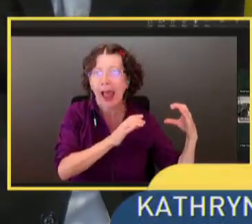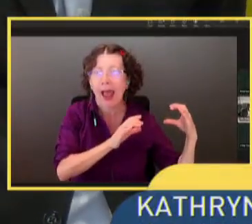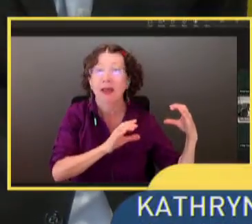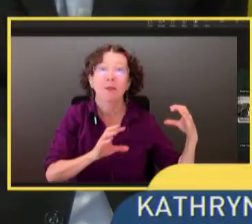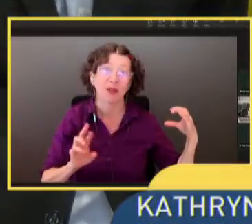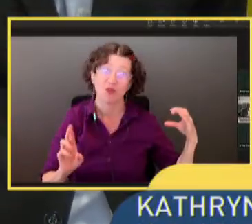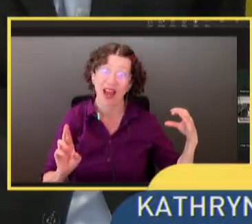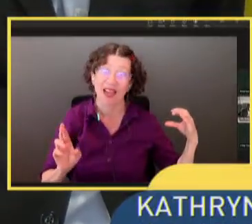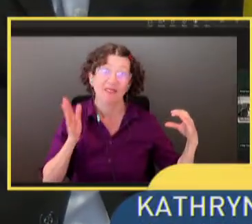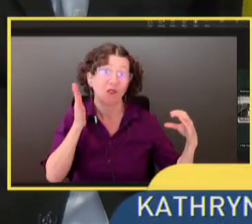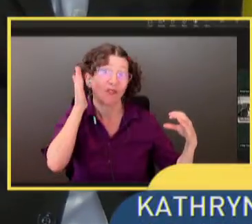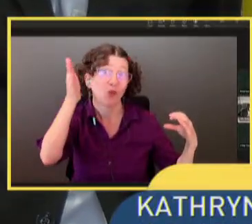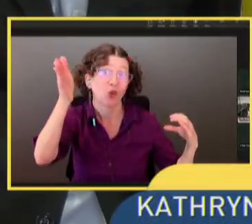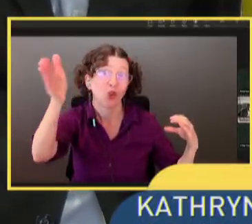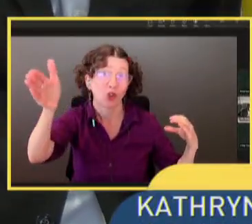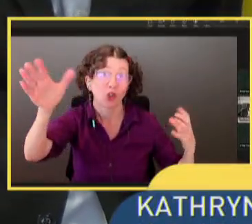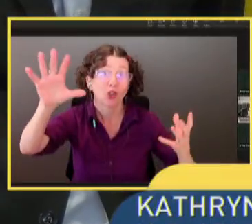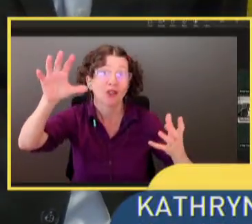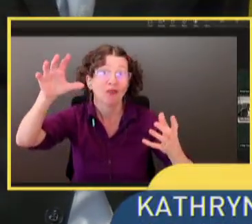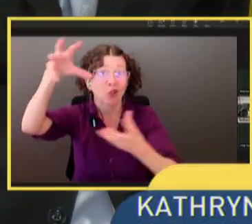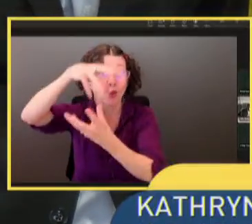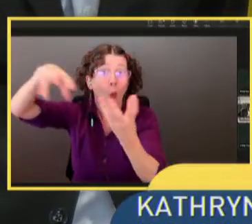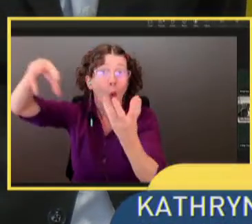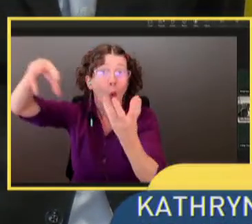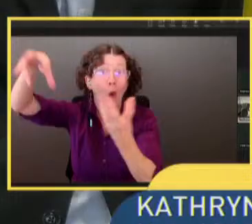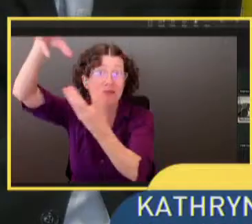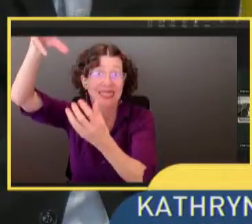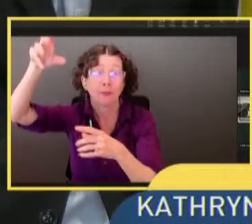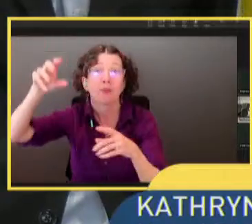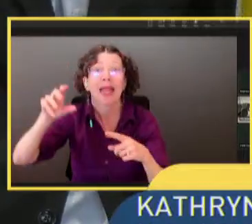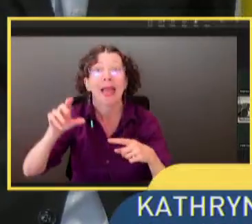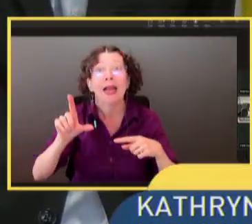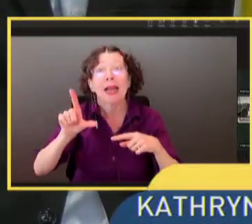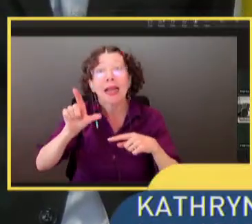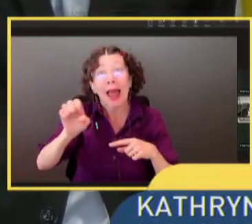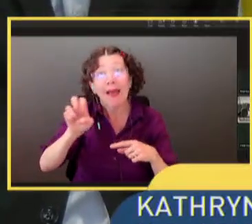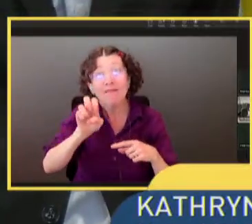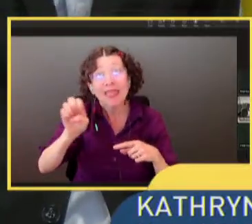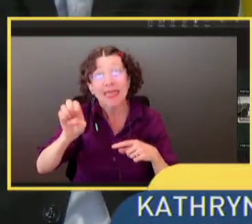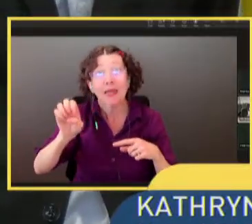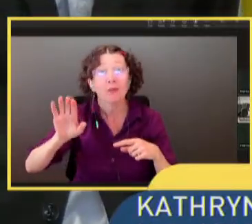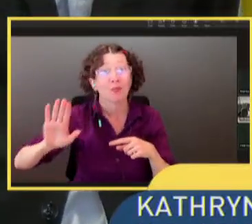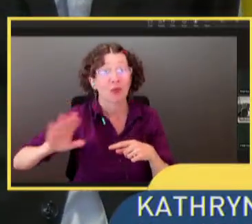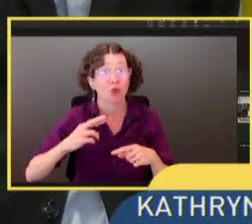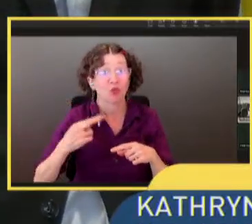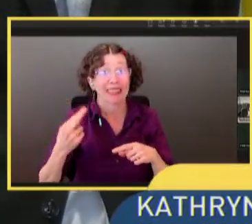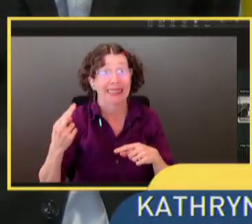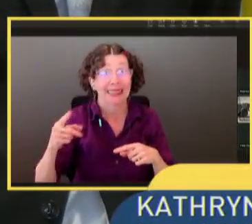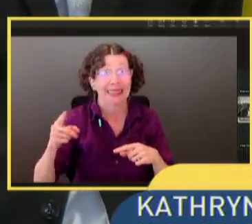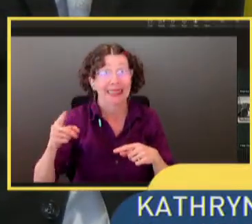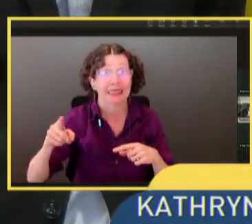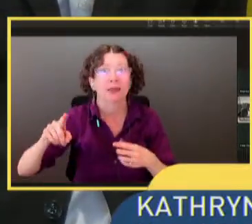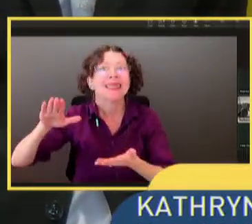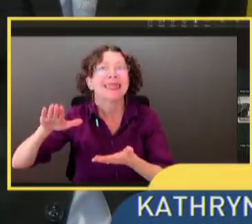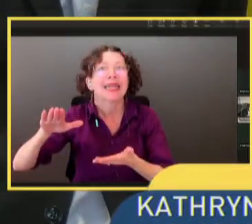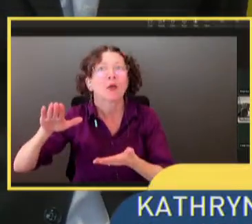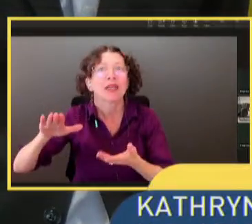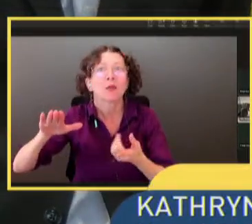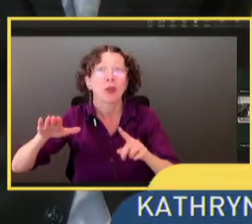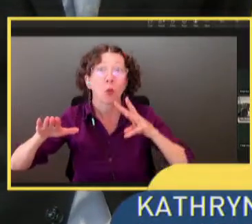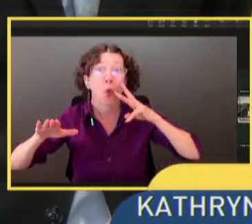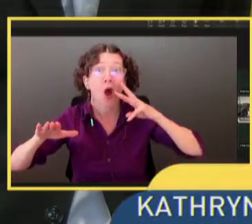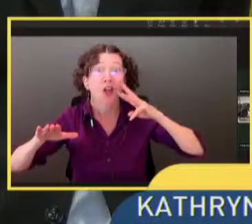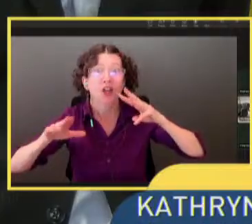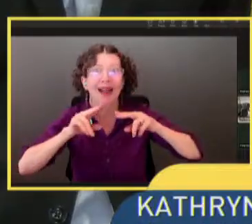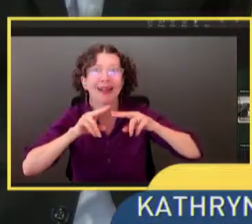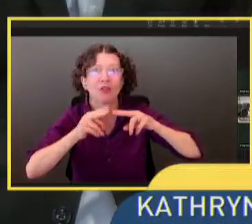outflows so that we manage both levee function and our reservoir elevations while we're holding back behind the dams as we